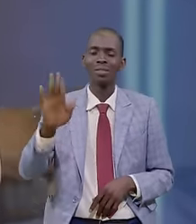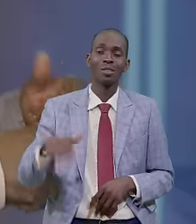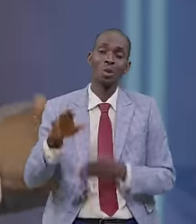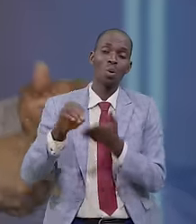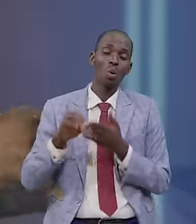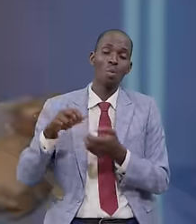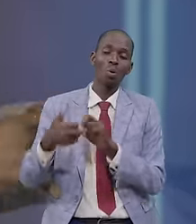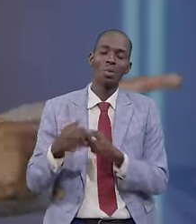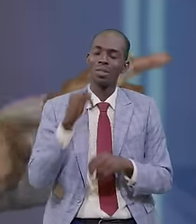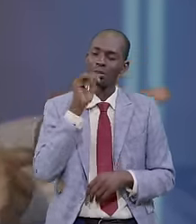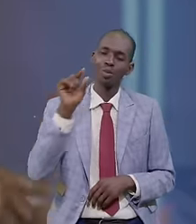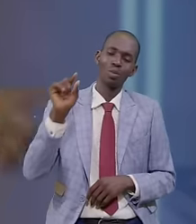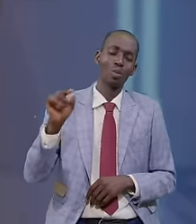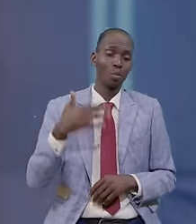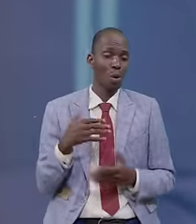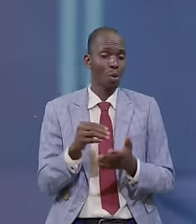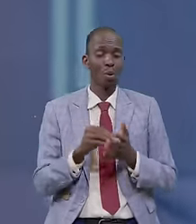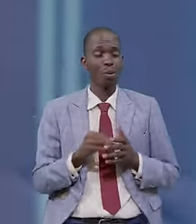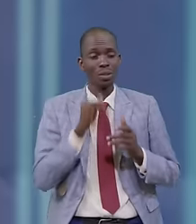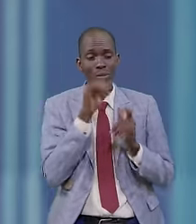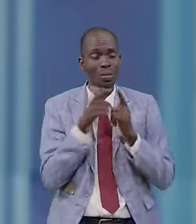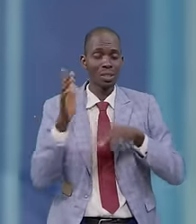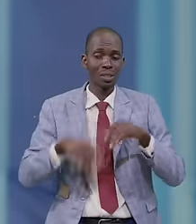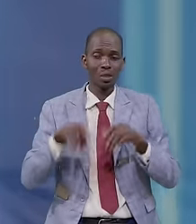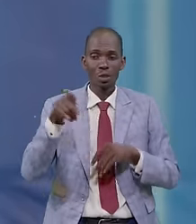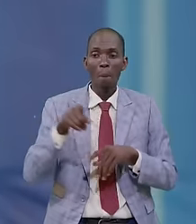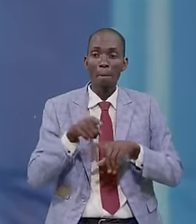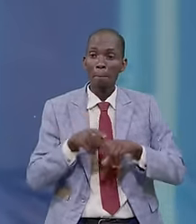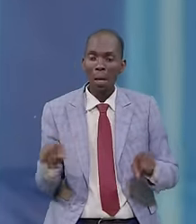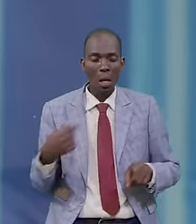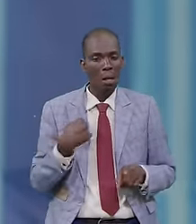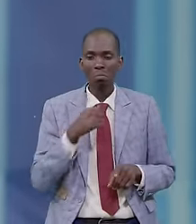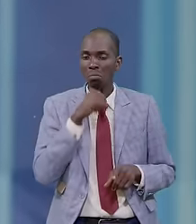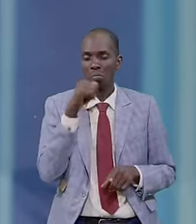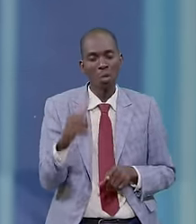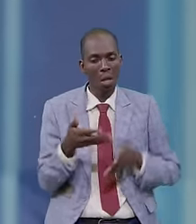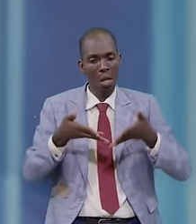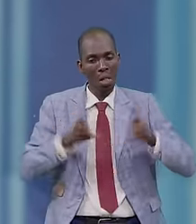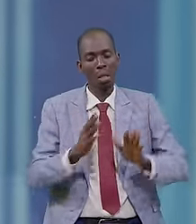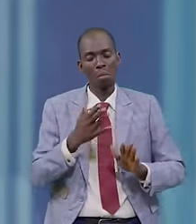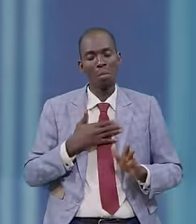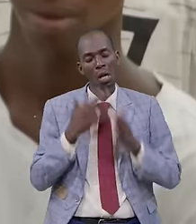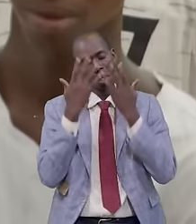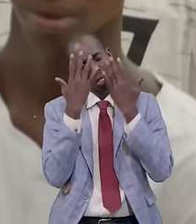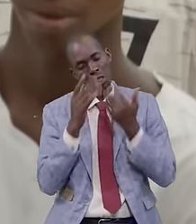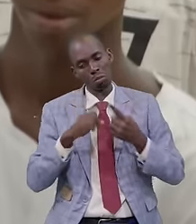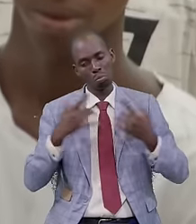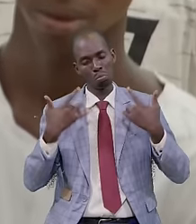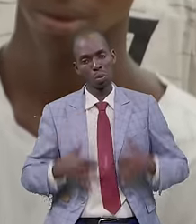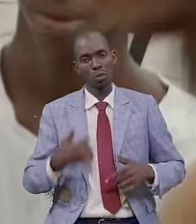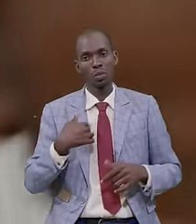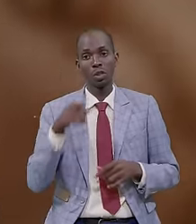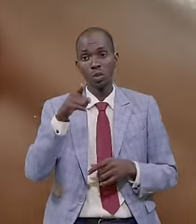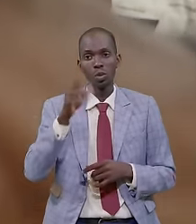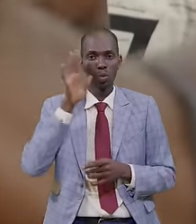to turn my sadness to gladness. You will turn your sadness to gladness.